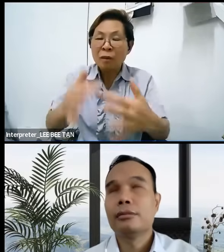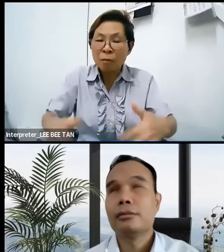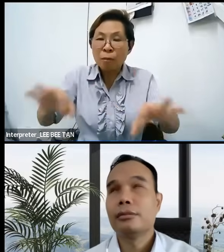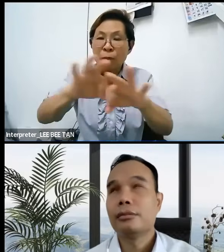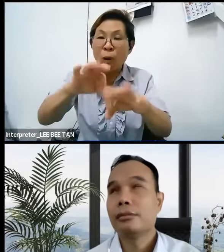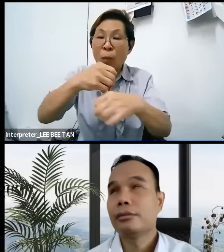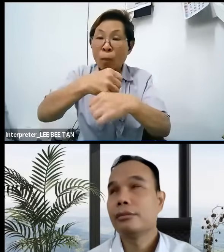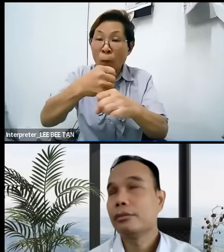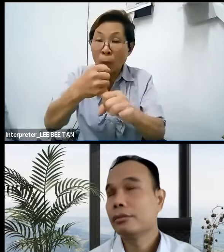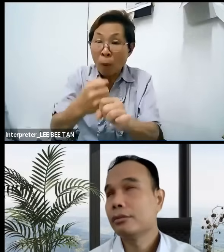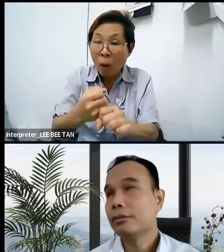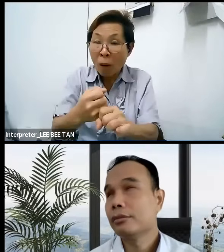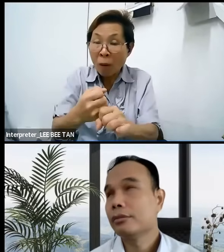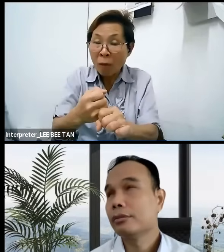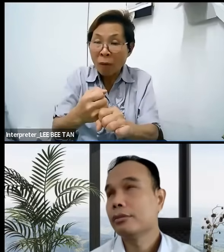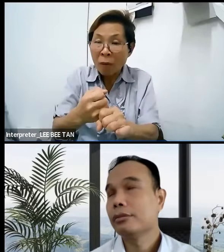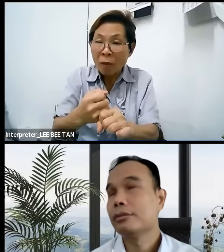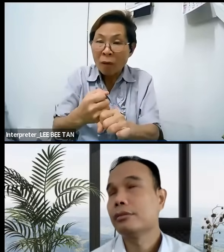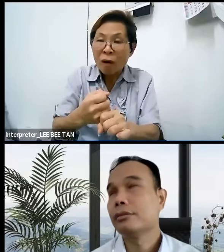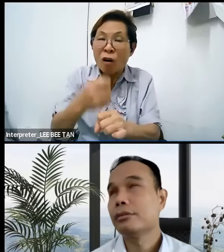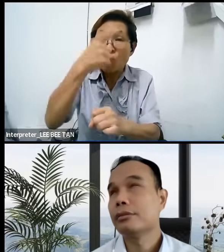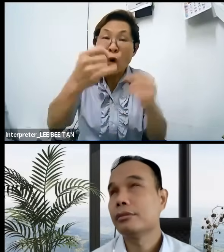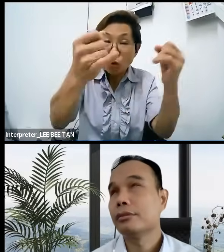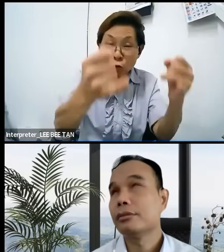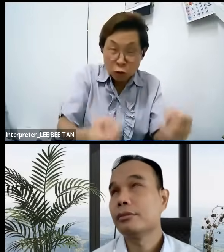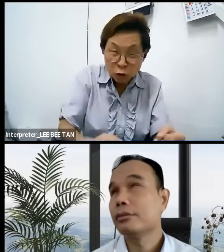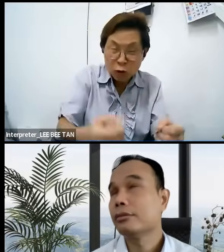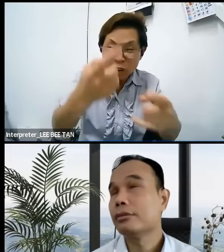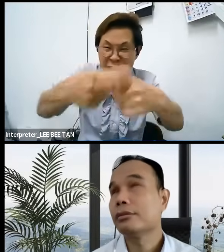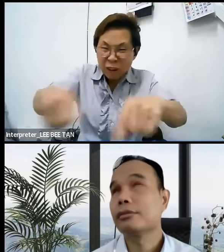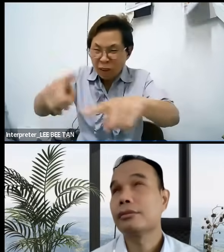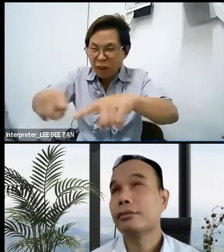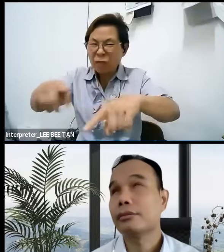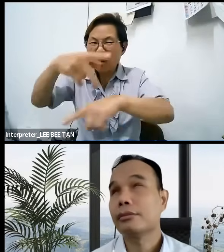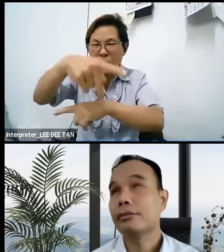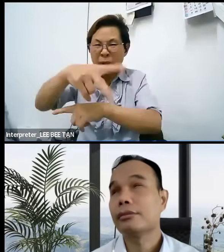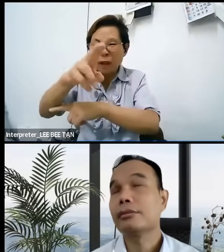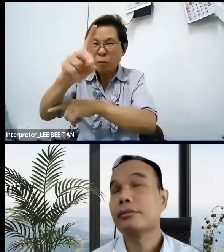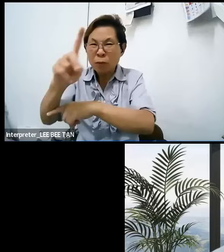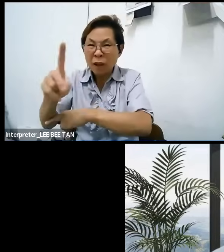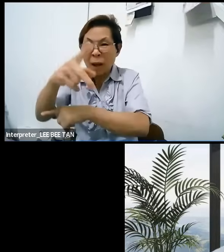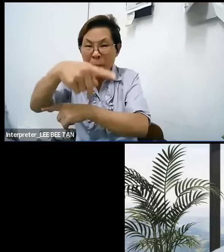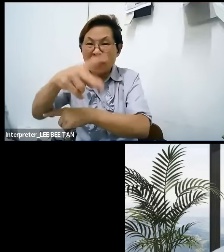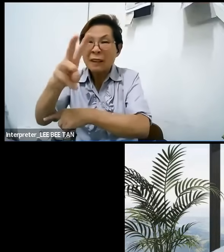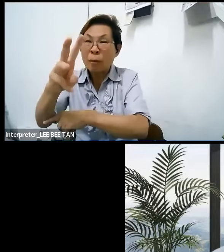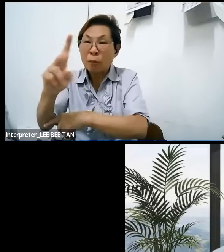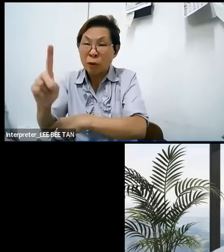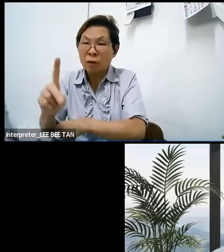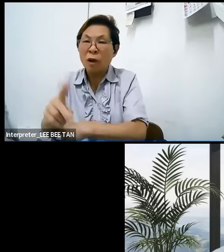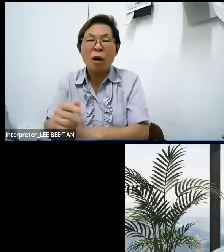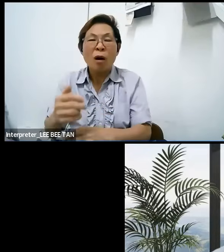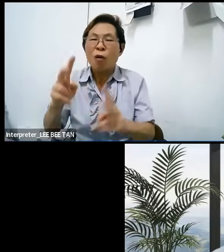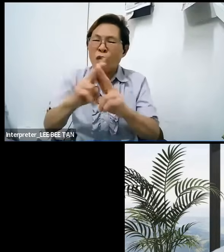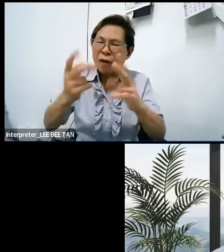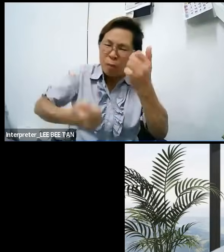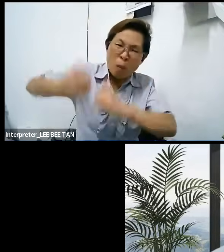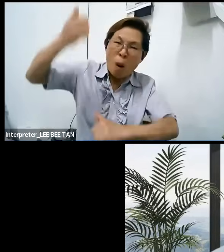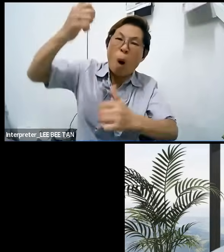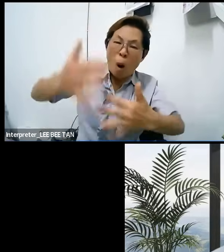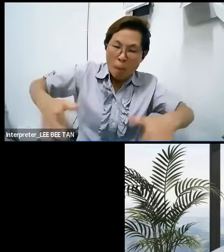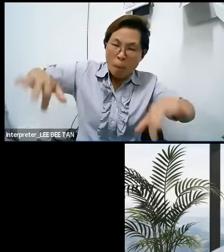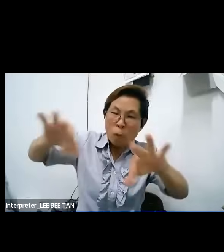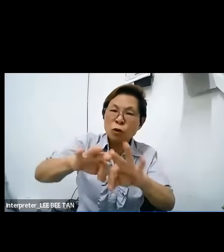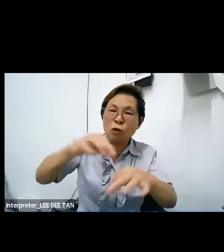accessibility for individuals with diverse abilities or disabilities, which is very paramount in creating